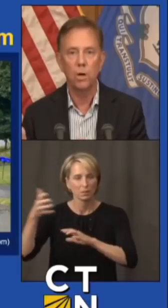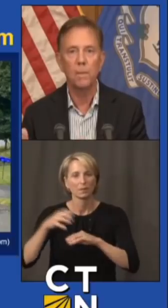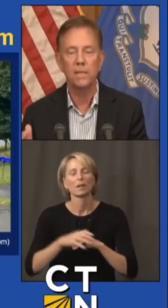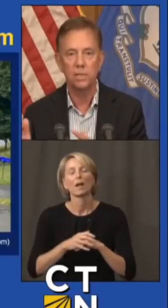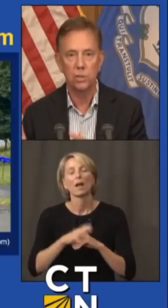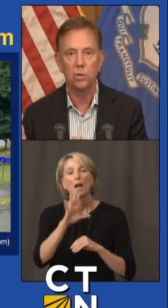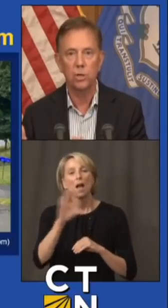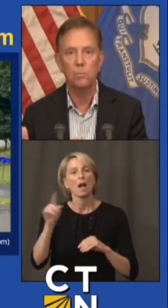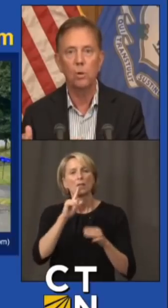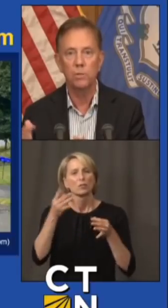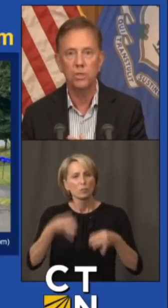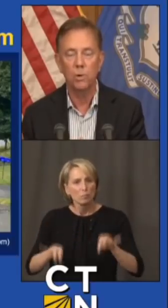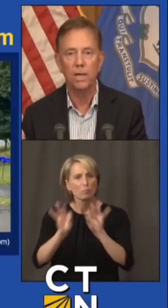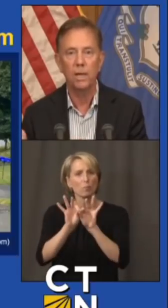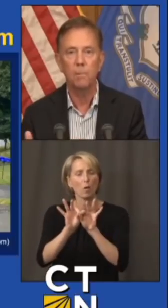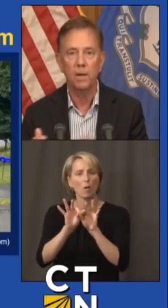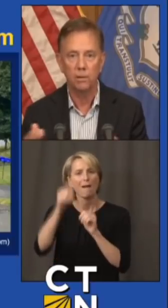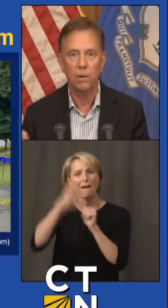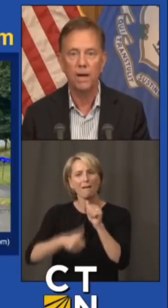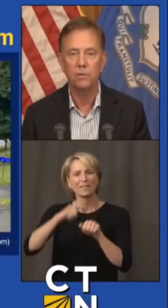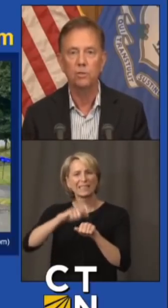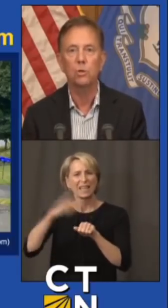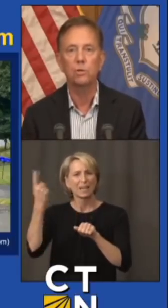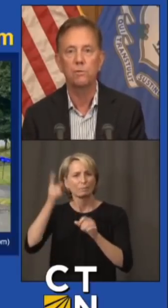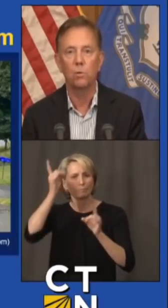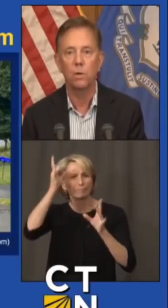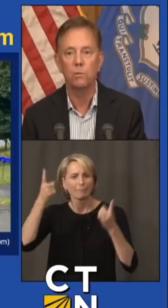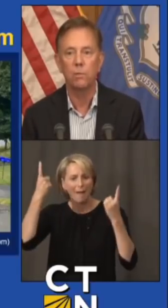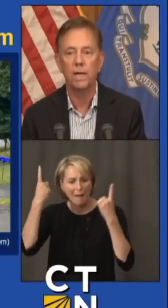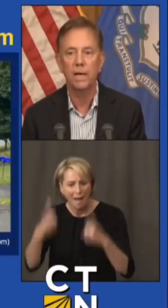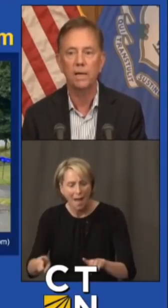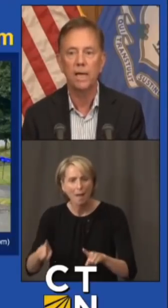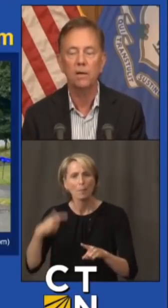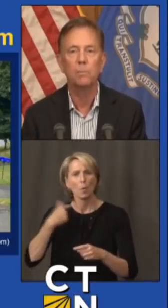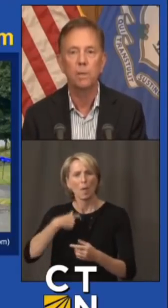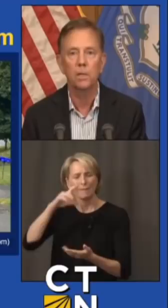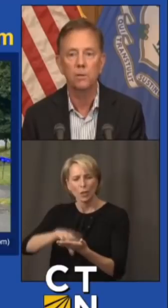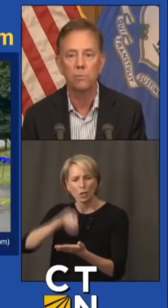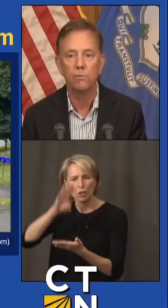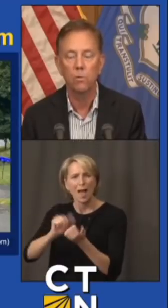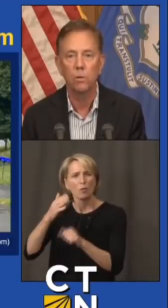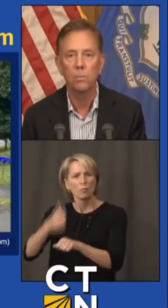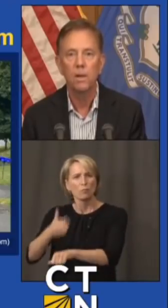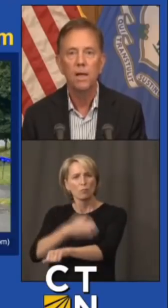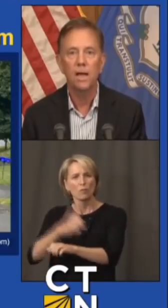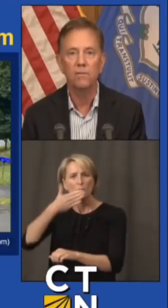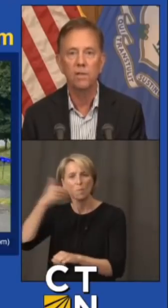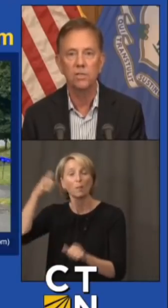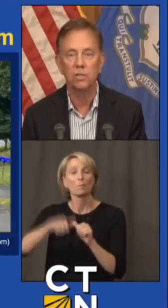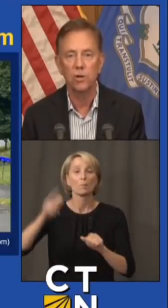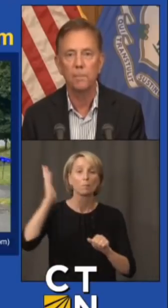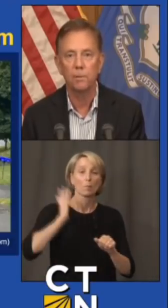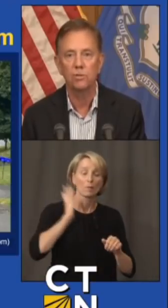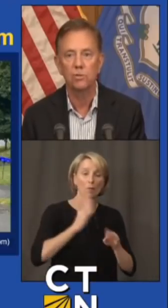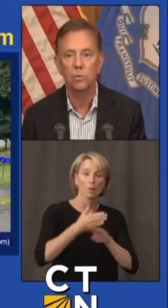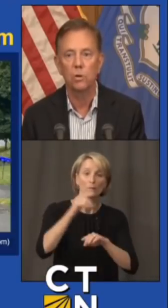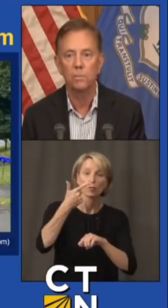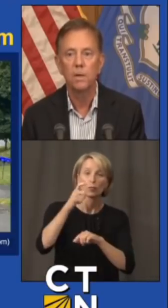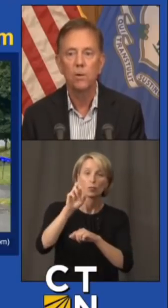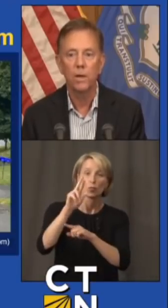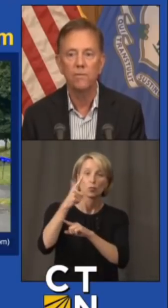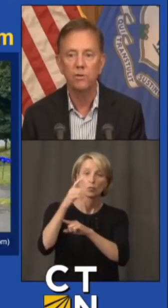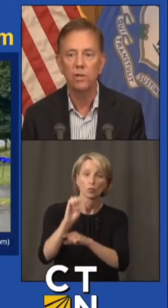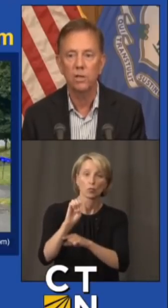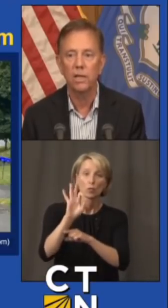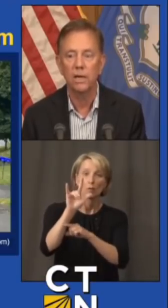moments. You want to make these learning moments. You want to get better. After George Floyd, we had accountability and reform. After this tropical